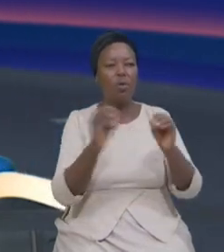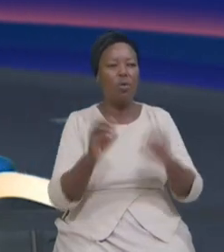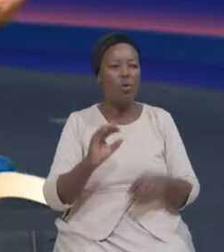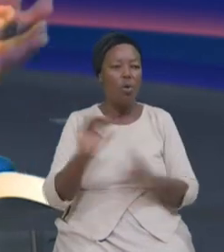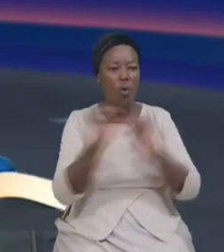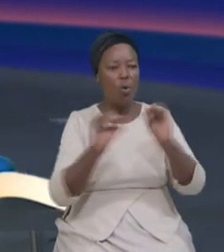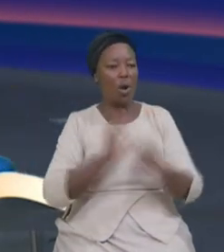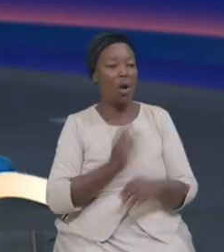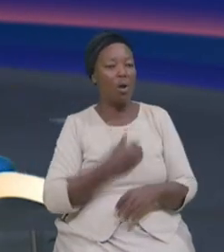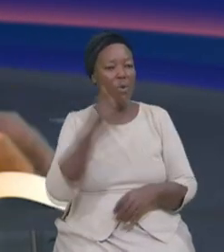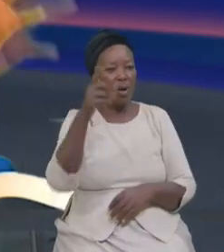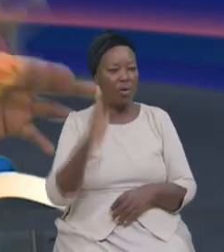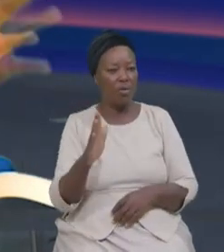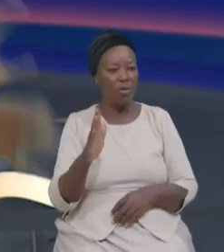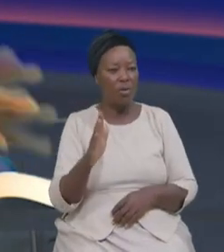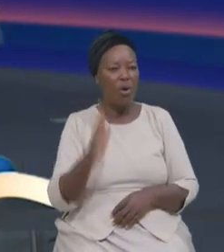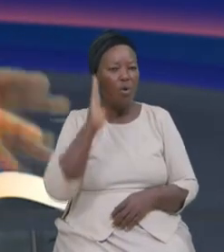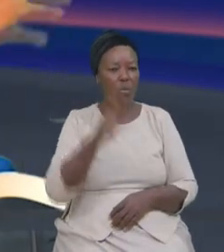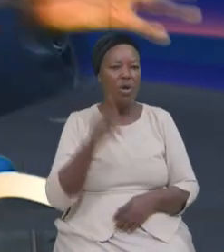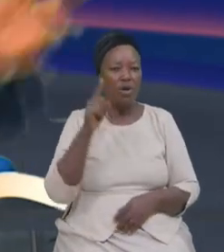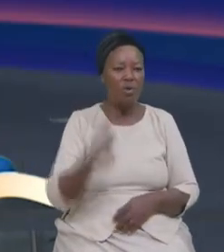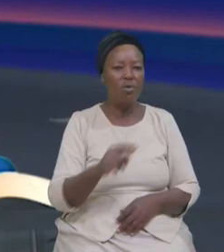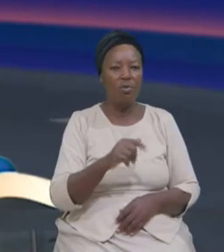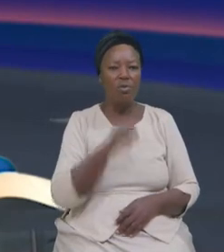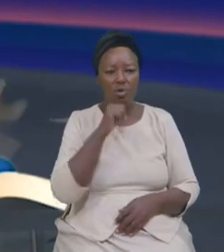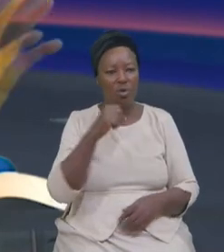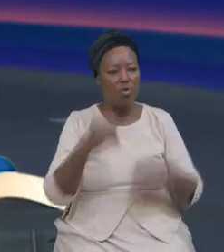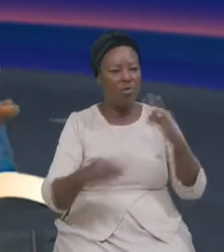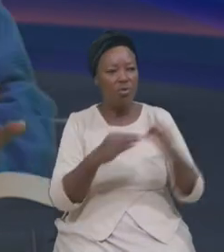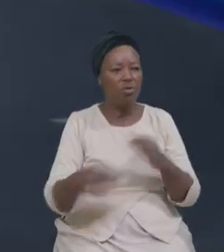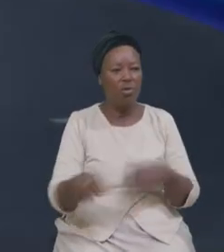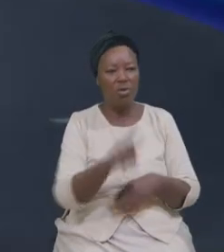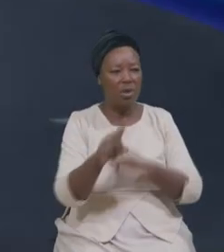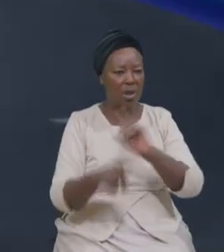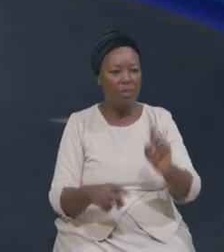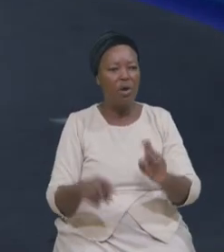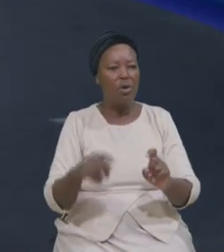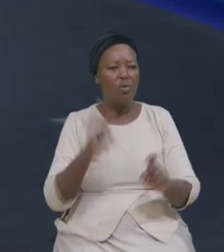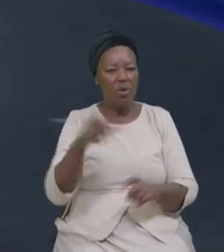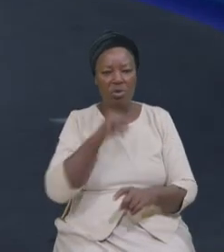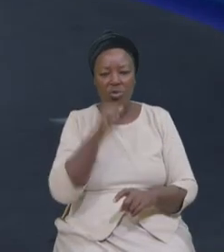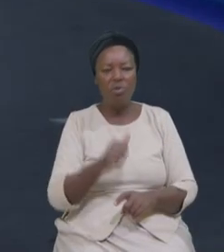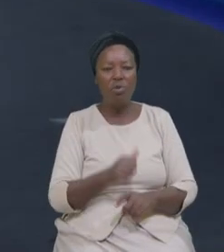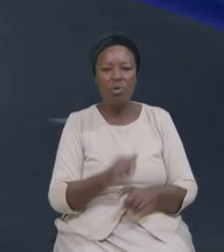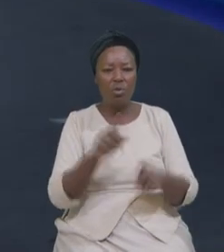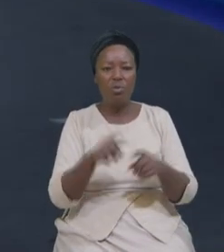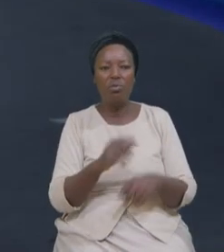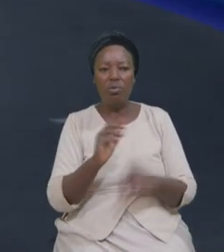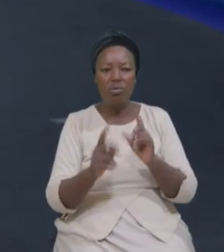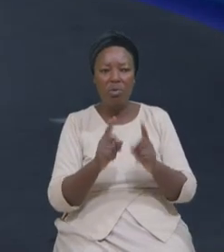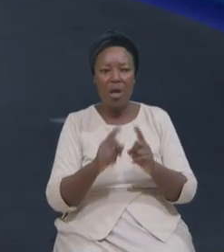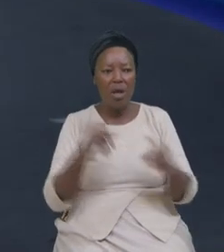Lord, O our God, wilt thou not judge them? Wilt thou not deal with them? For we have